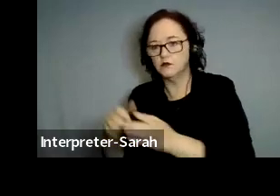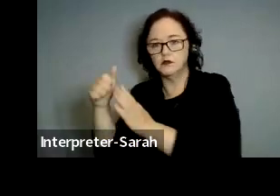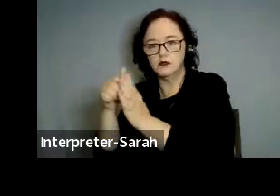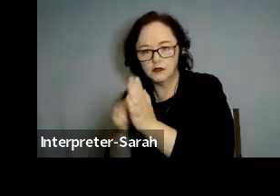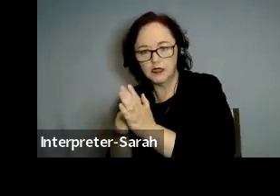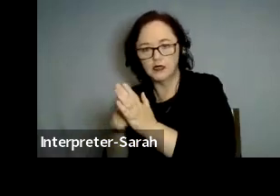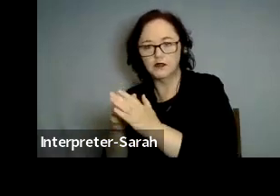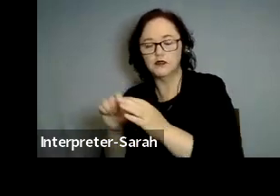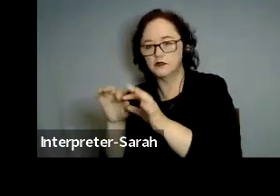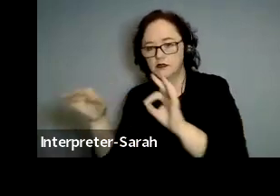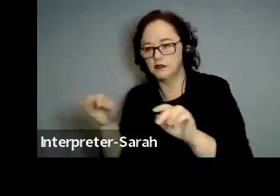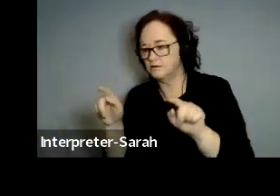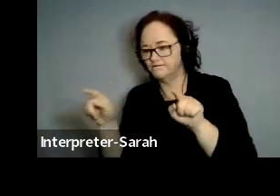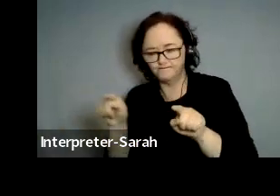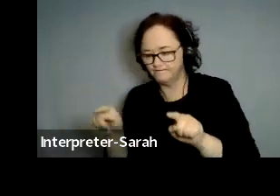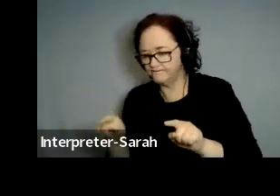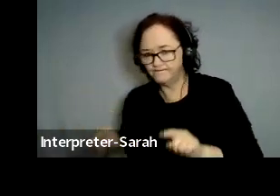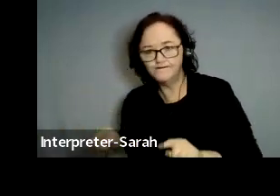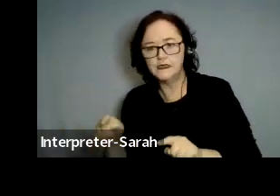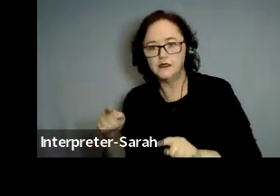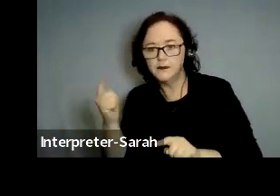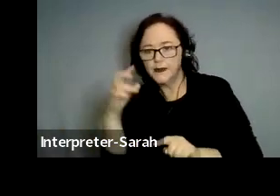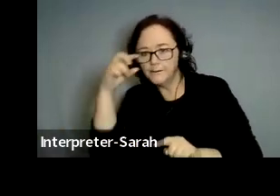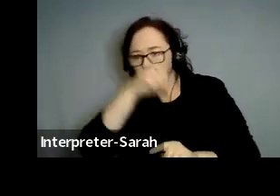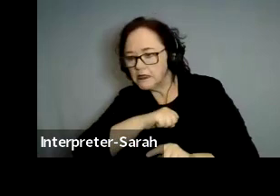statement and seeing if anything is missing or